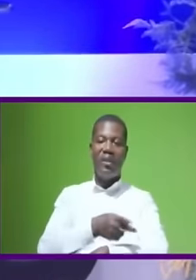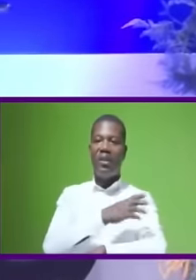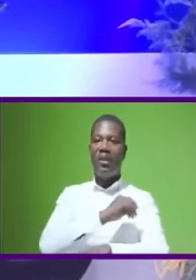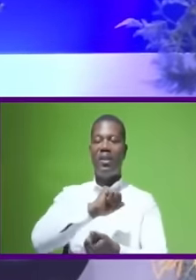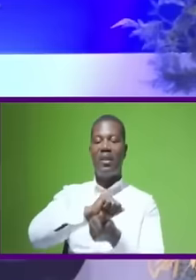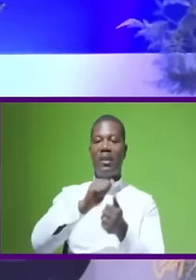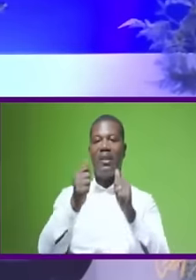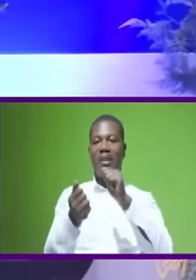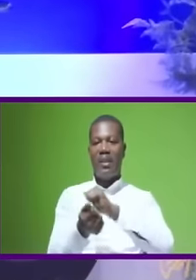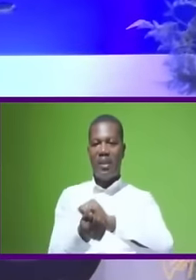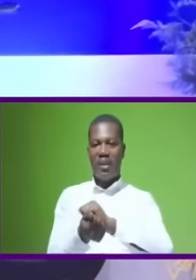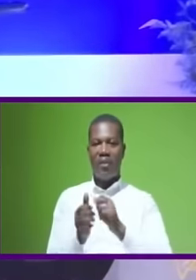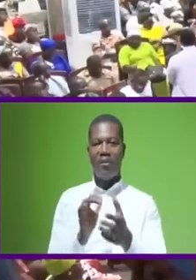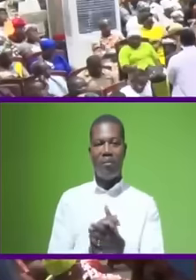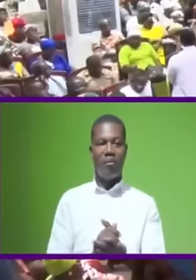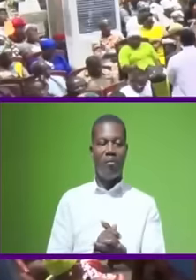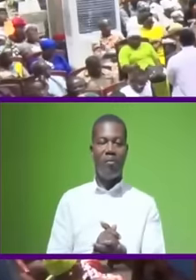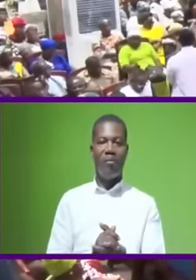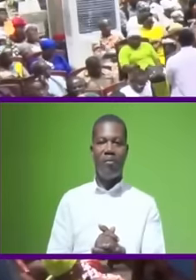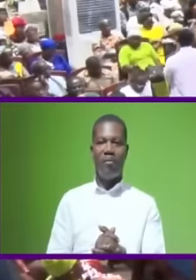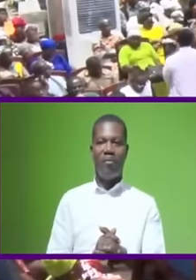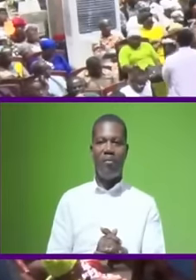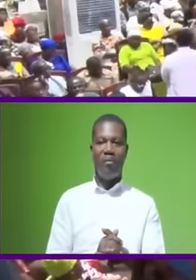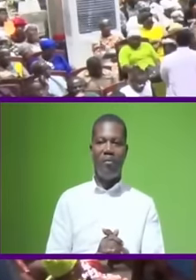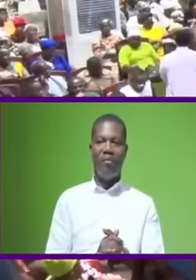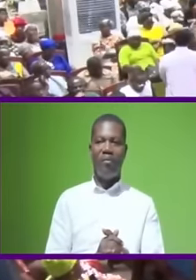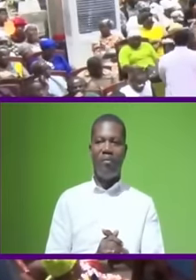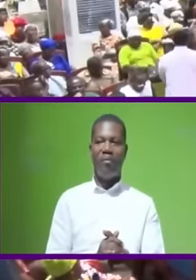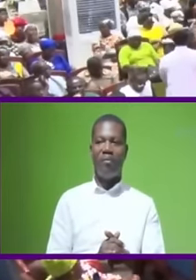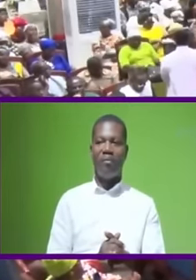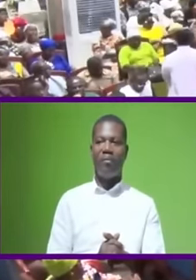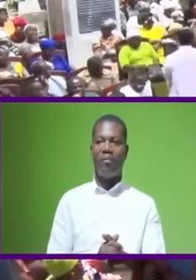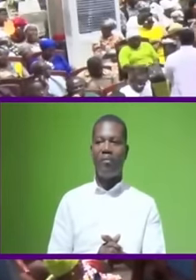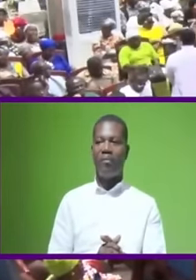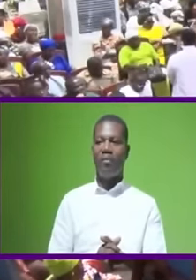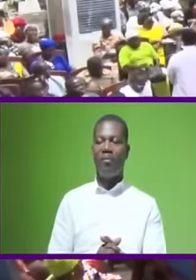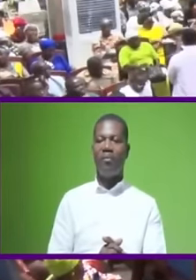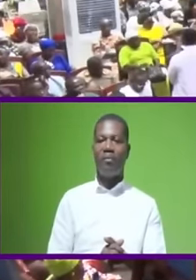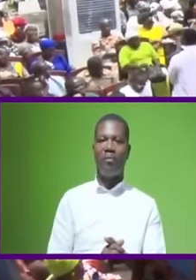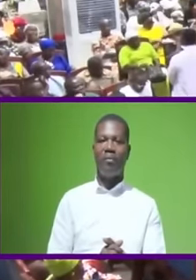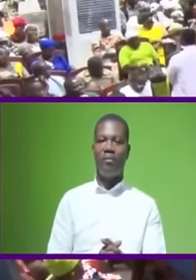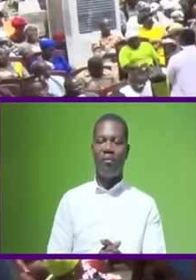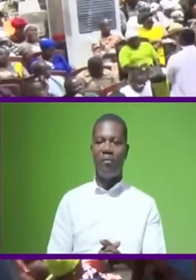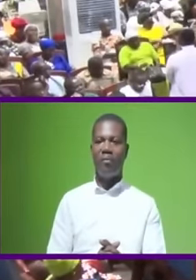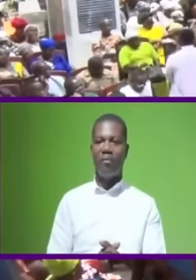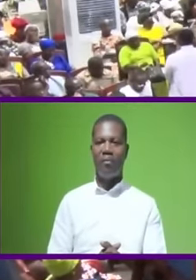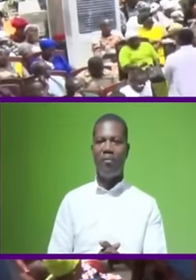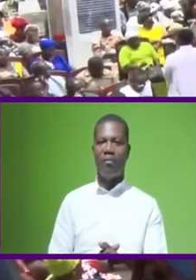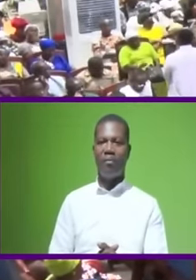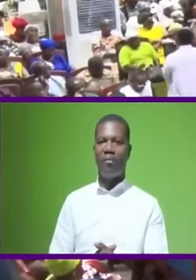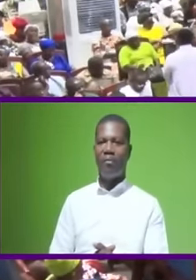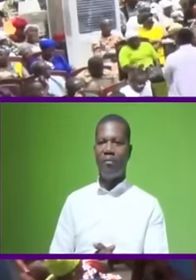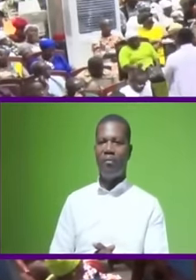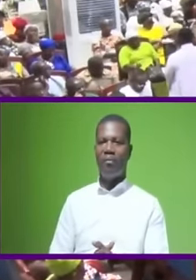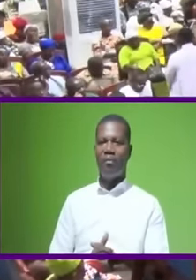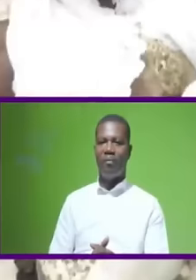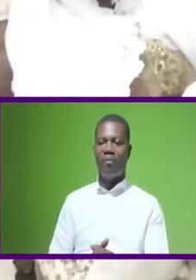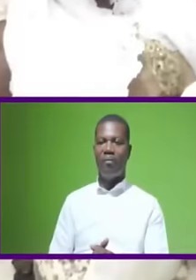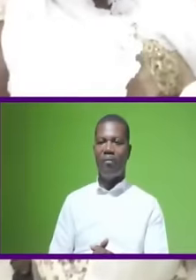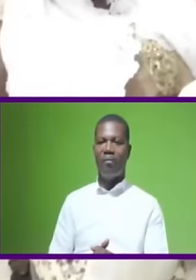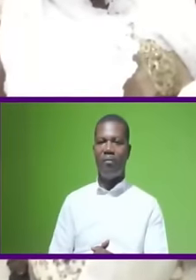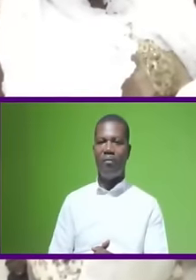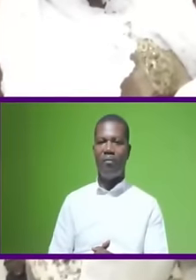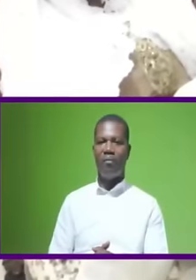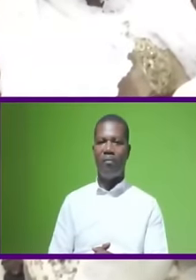then Philadelphia will be like those families that used to complain that we used to have money in our family,